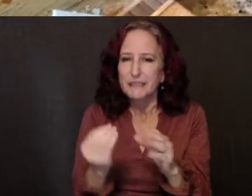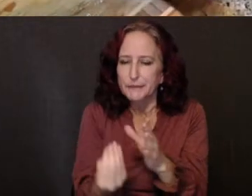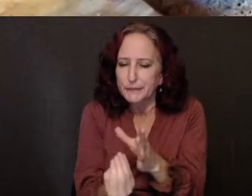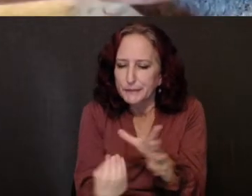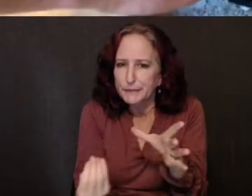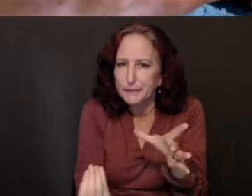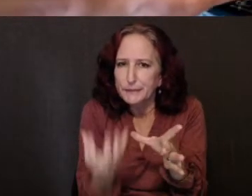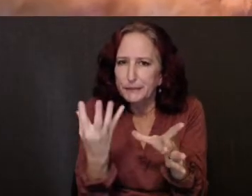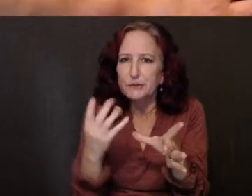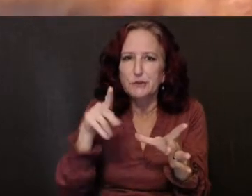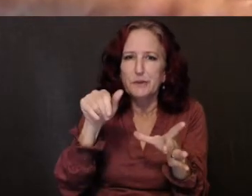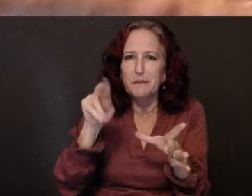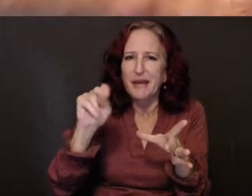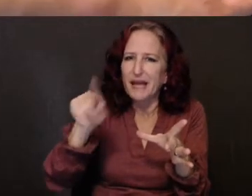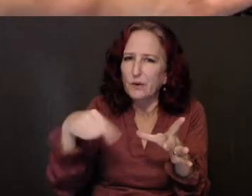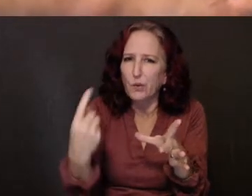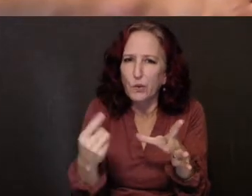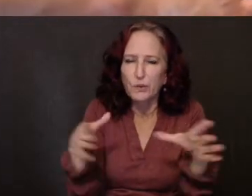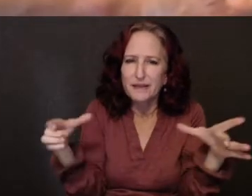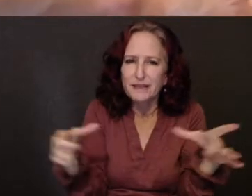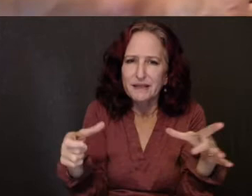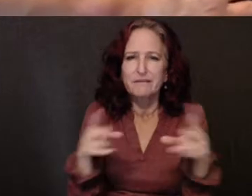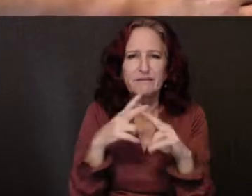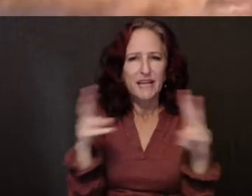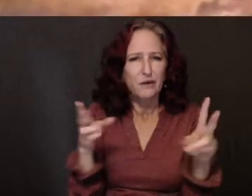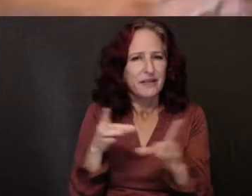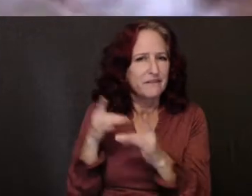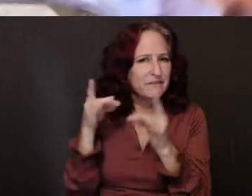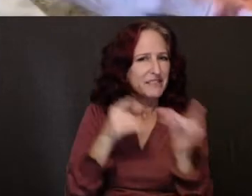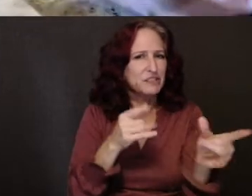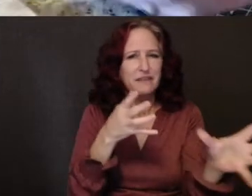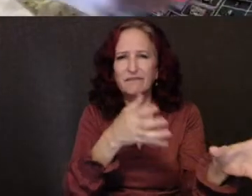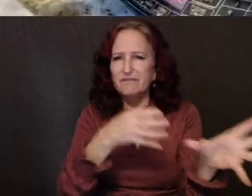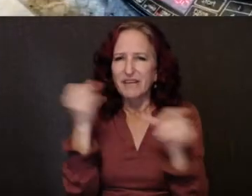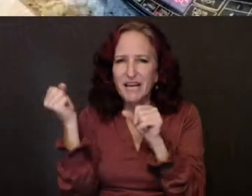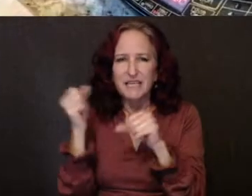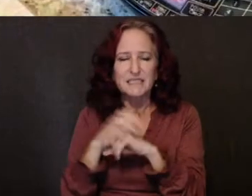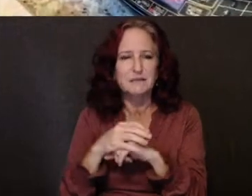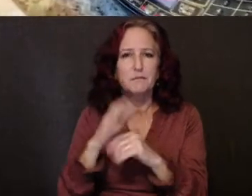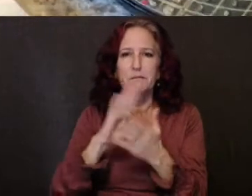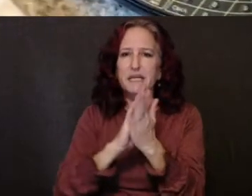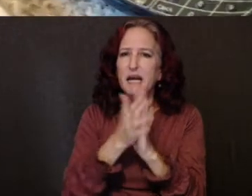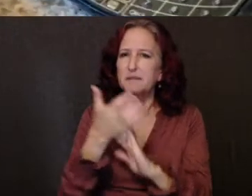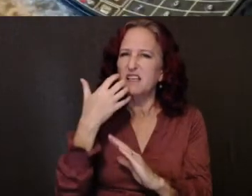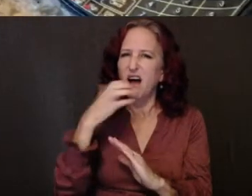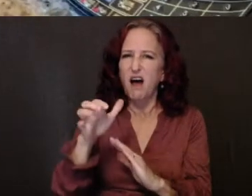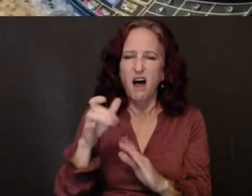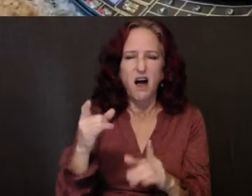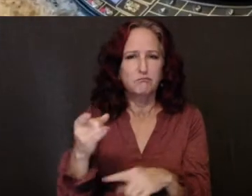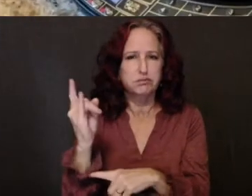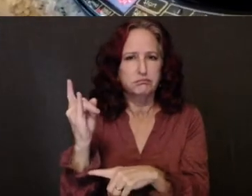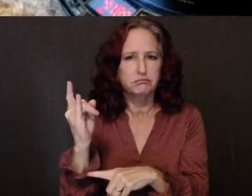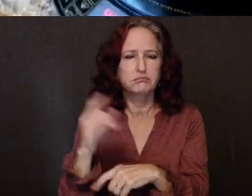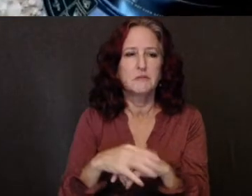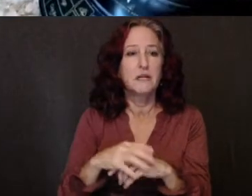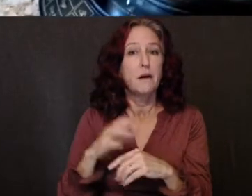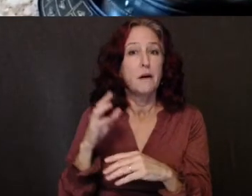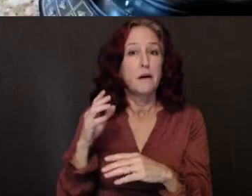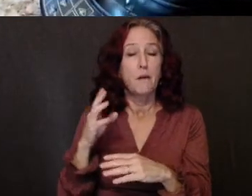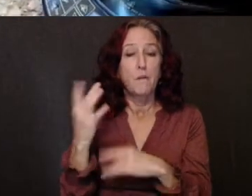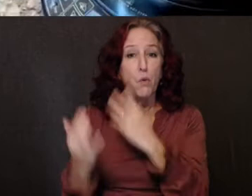there? Like this isn't hot. I think it's just incredible. It just goes right into the pan and cooks